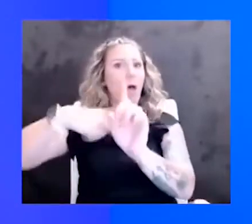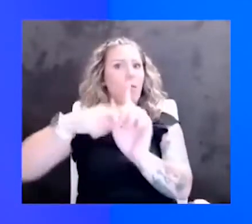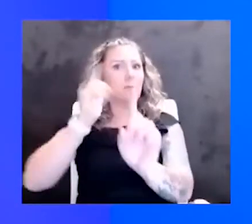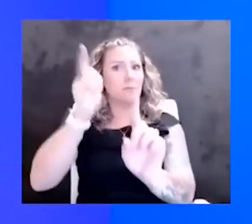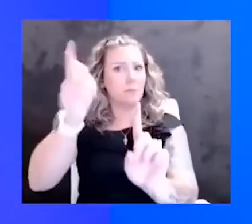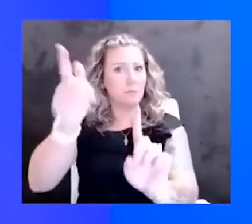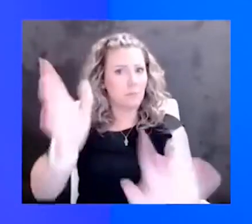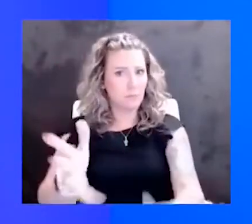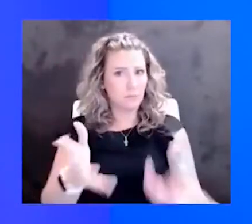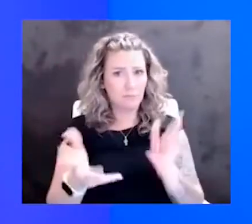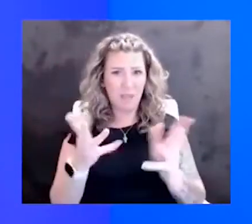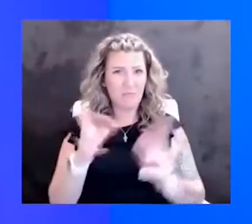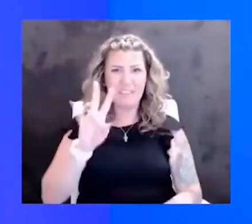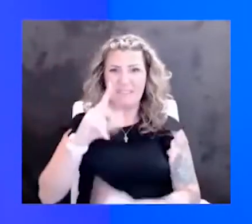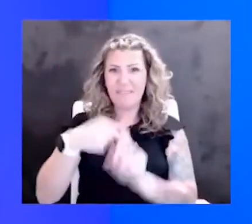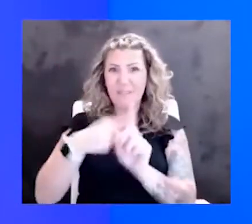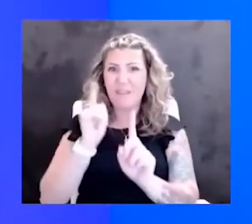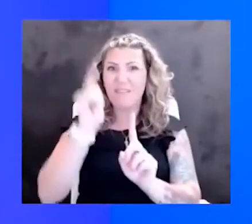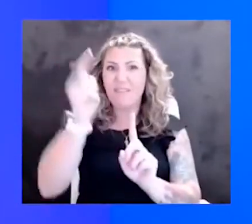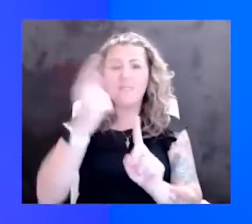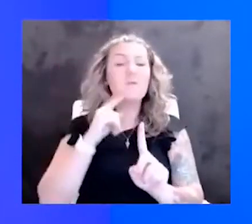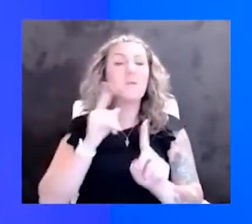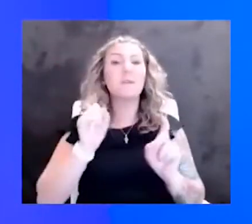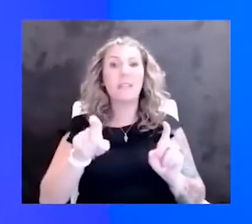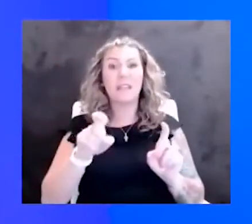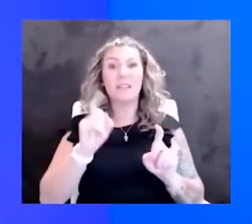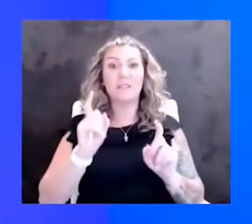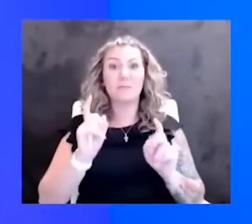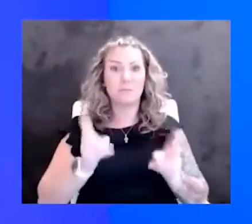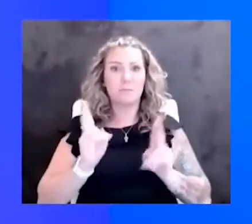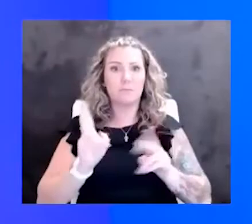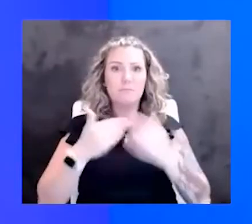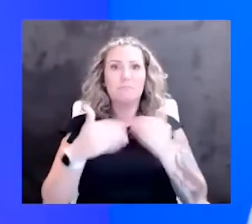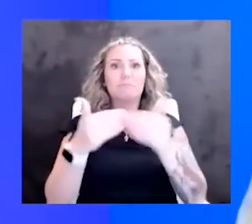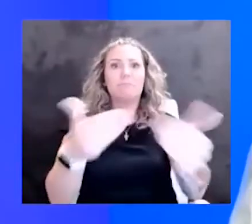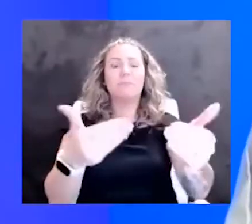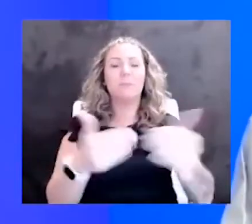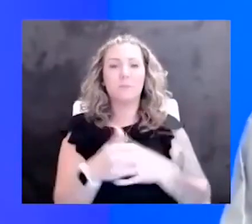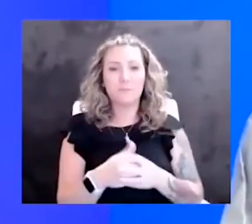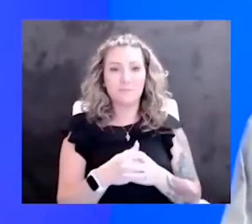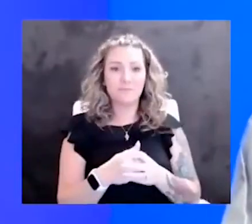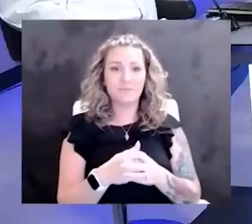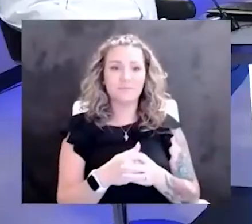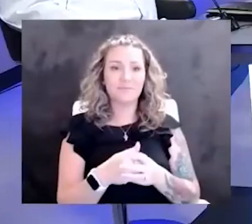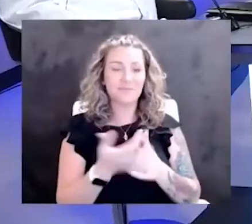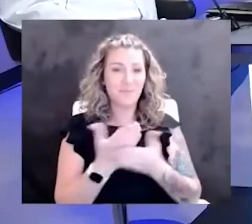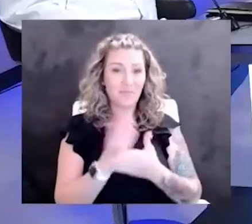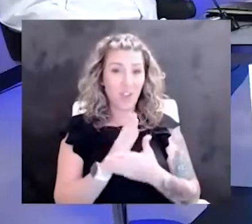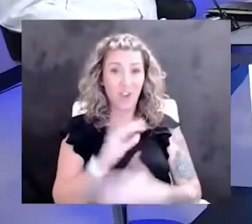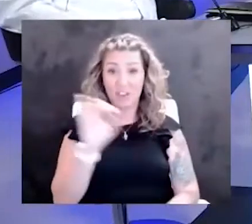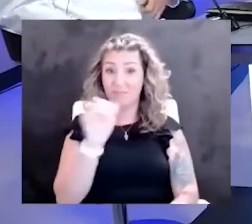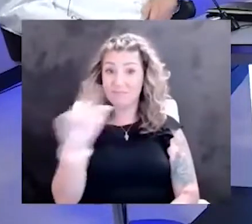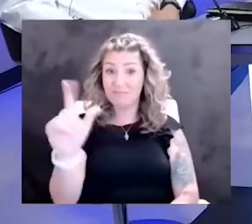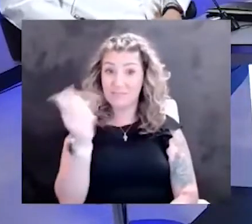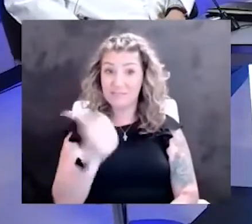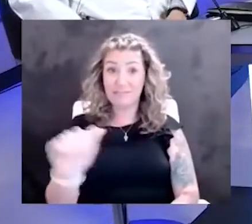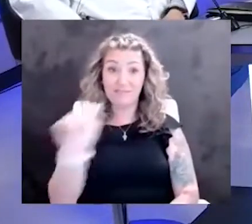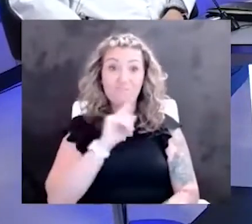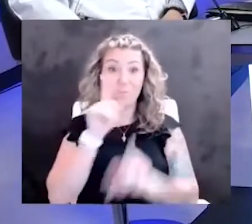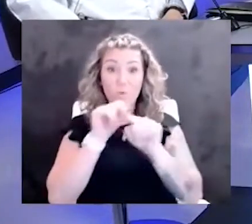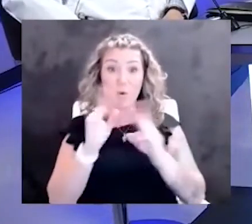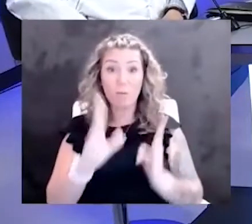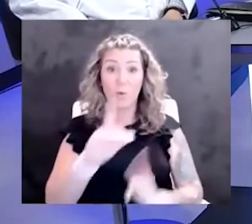7 months. We'd So love we to need have to it done soon, accelerate but- the pace. Yep, We need to you bet. accelerate the pace. All right, so Jill, let's see if there were any reporter questions out there this